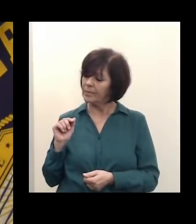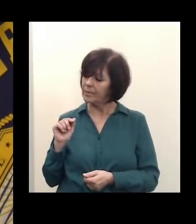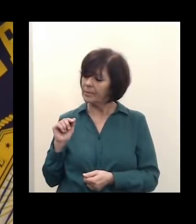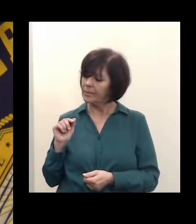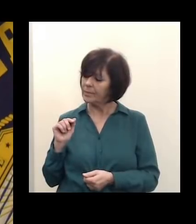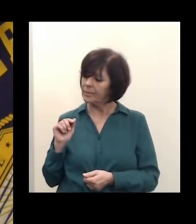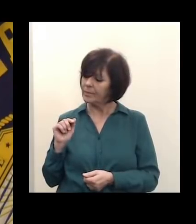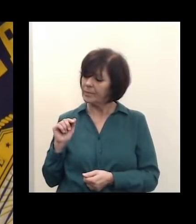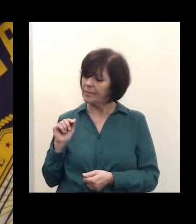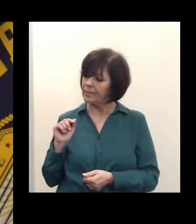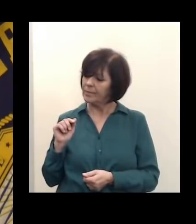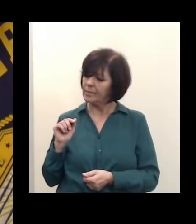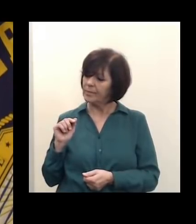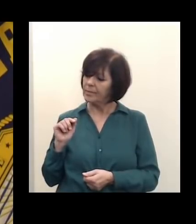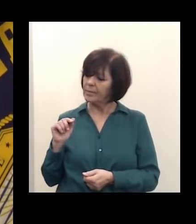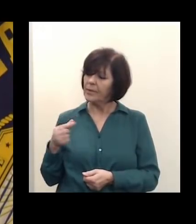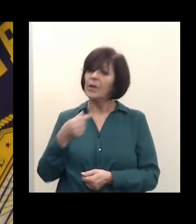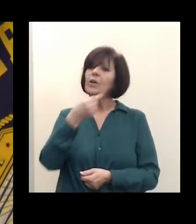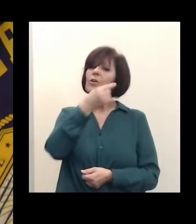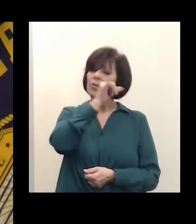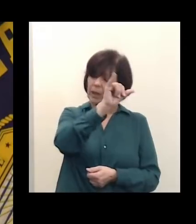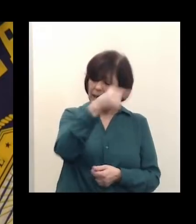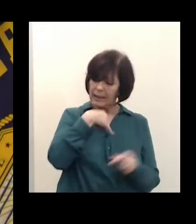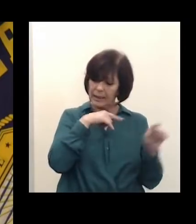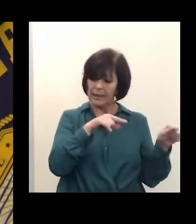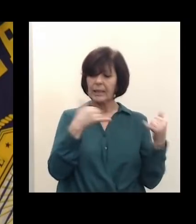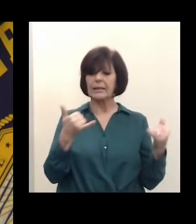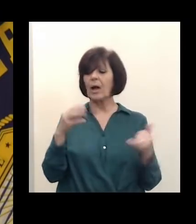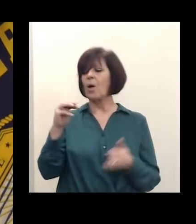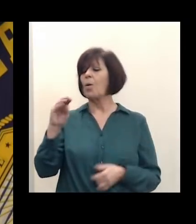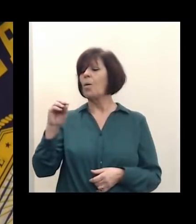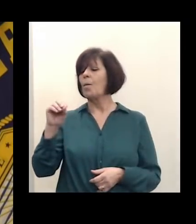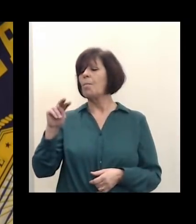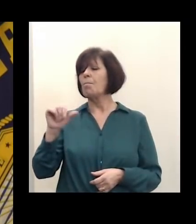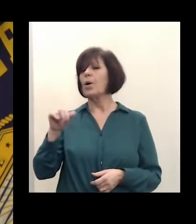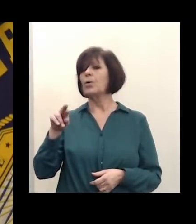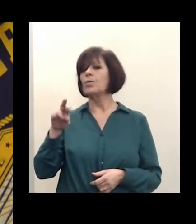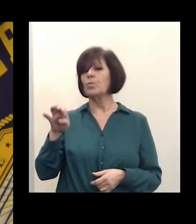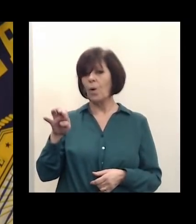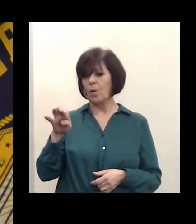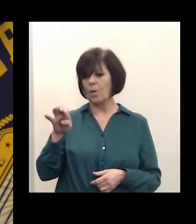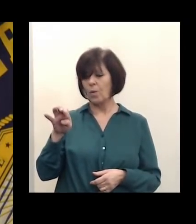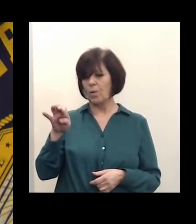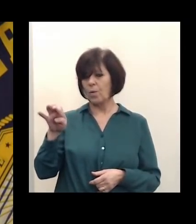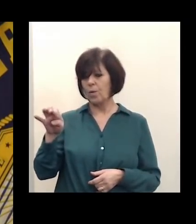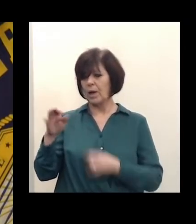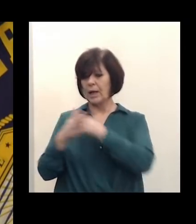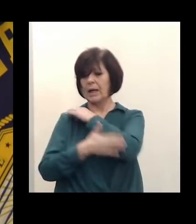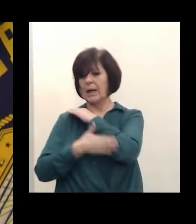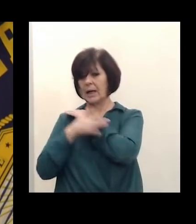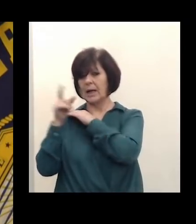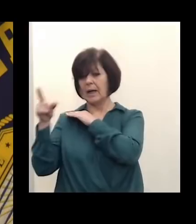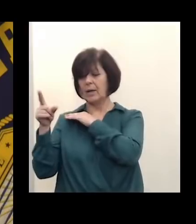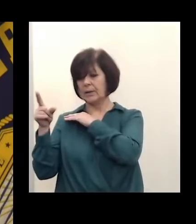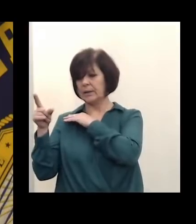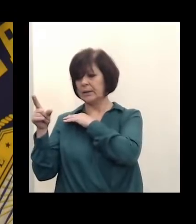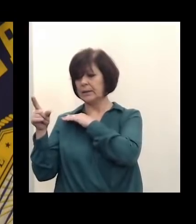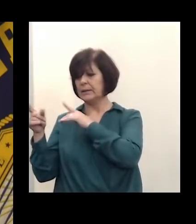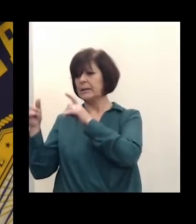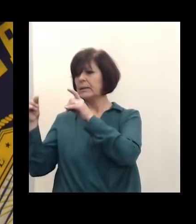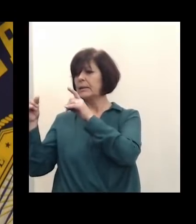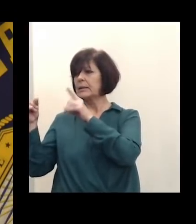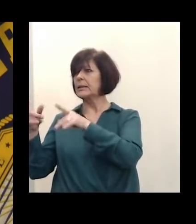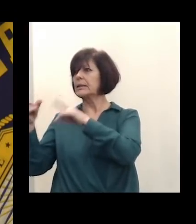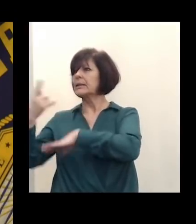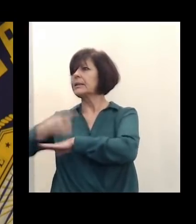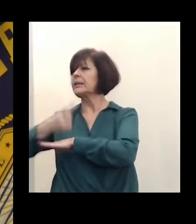Grand Island. Monroe County is now offering Test to Stay in all school districts. Why is that not being expanded to Erie County?